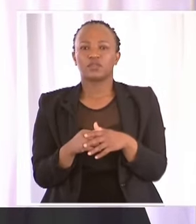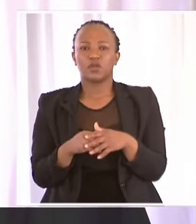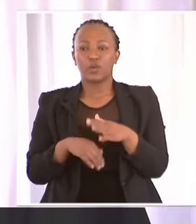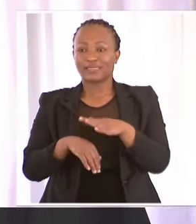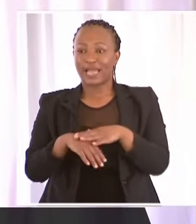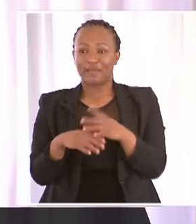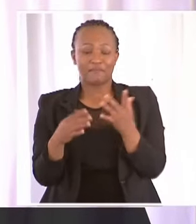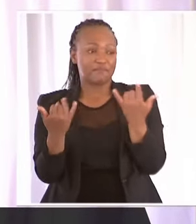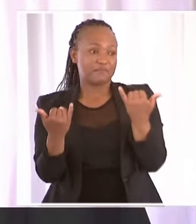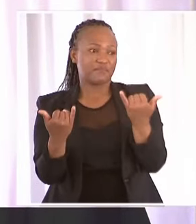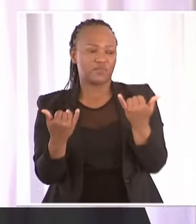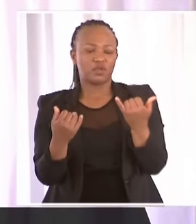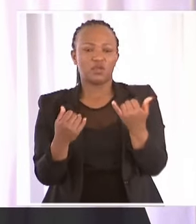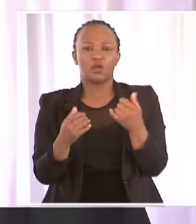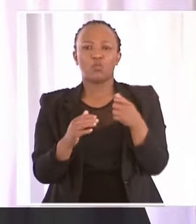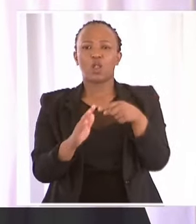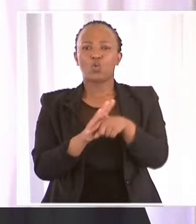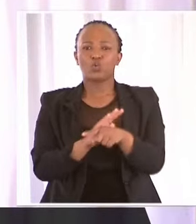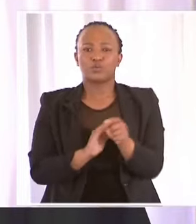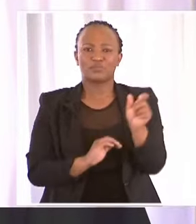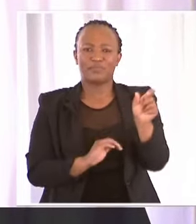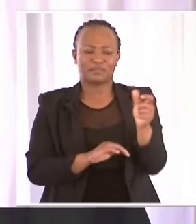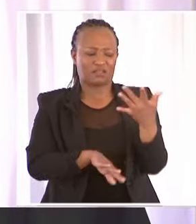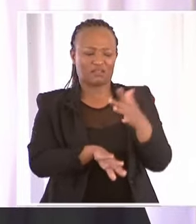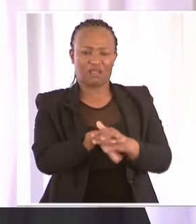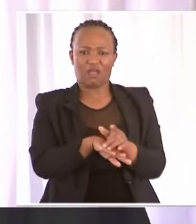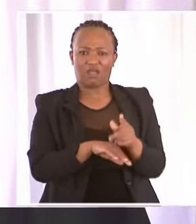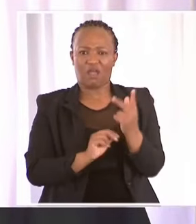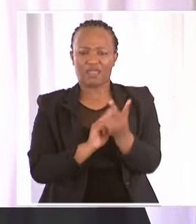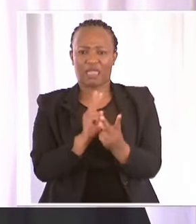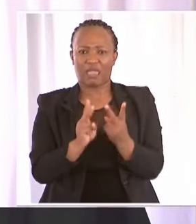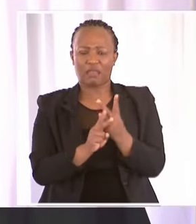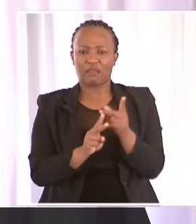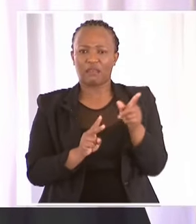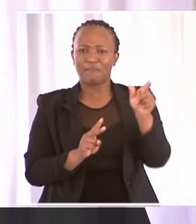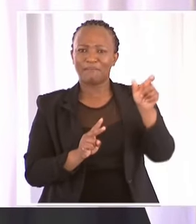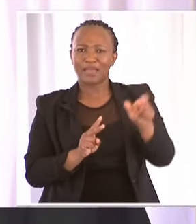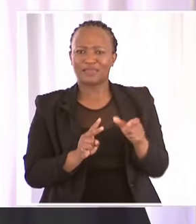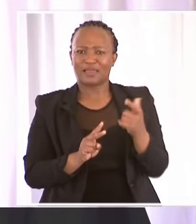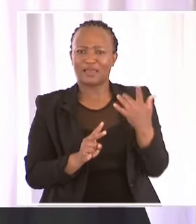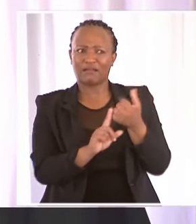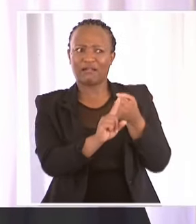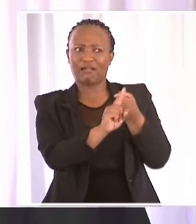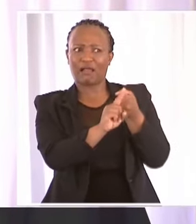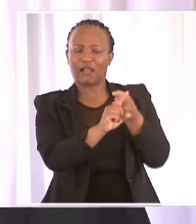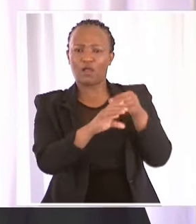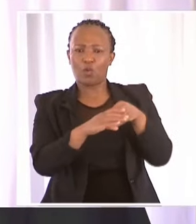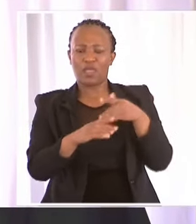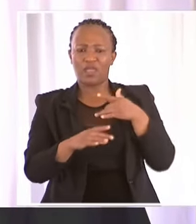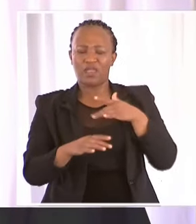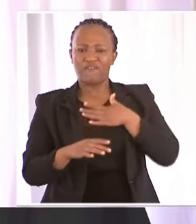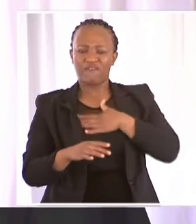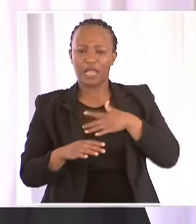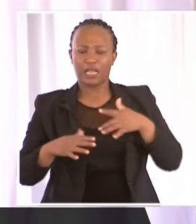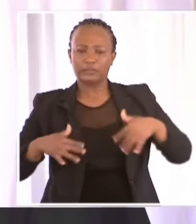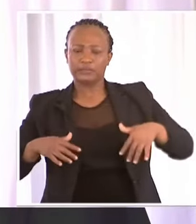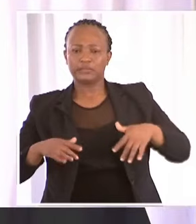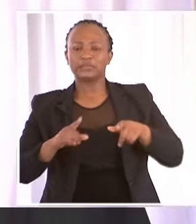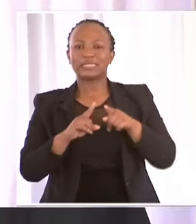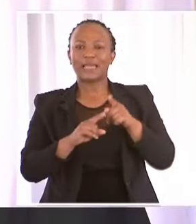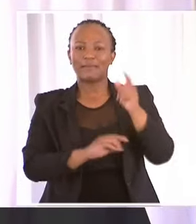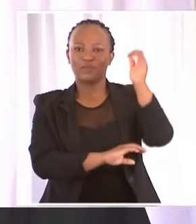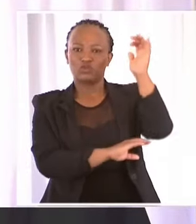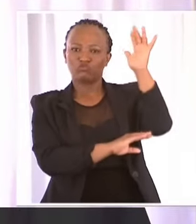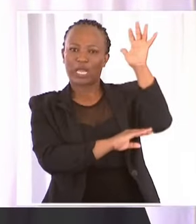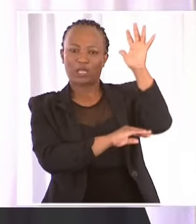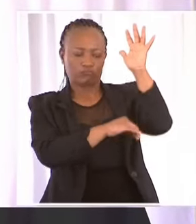one, when we lose another stalwart, we are shaken, as would a tree whose roots have